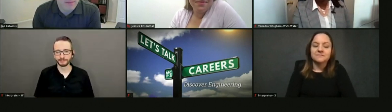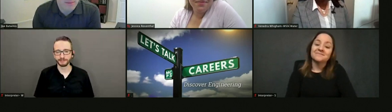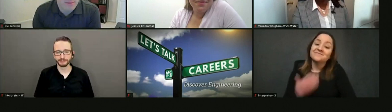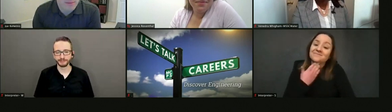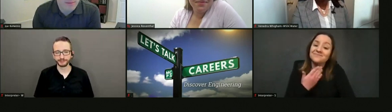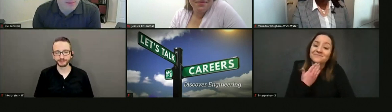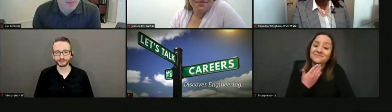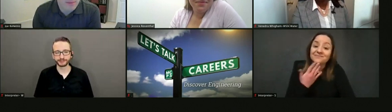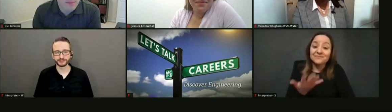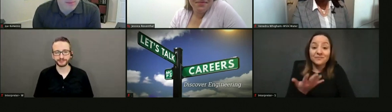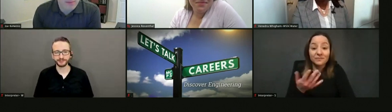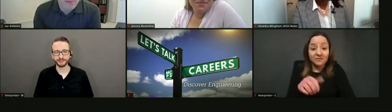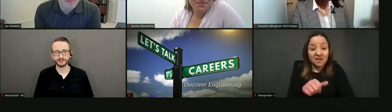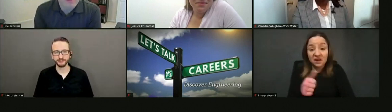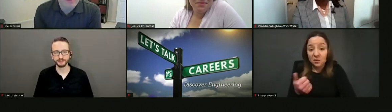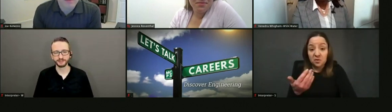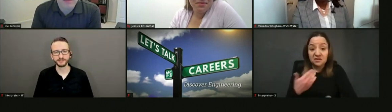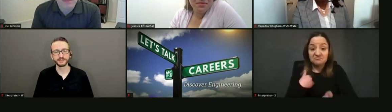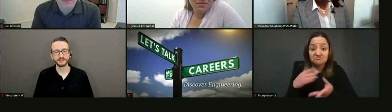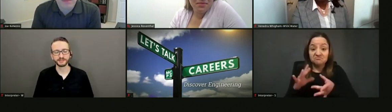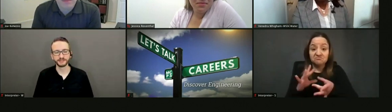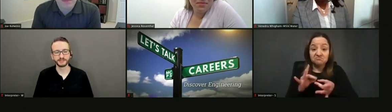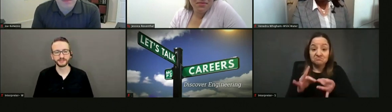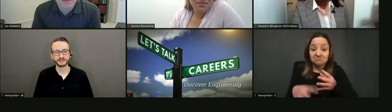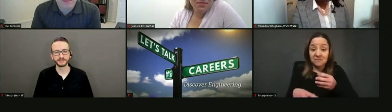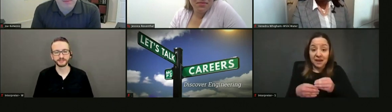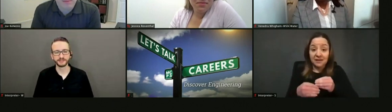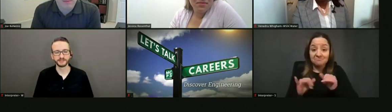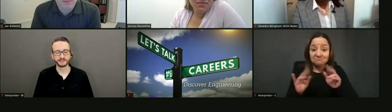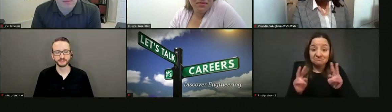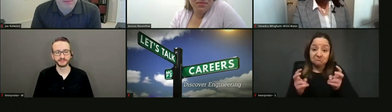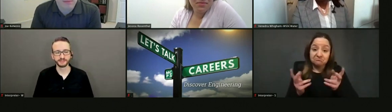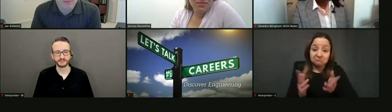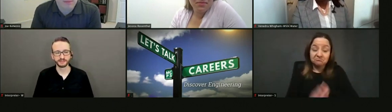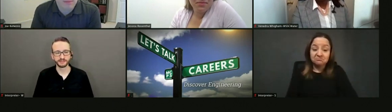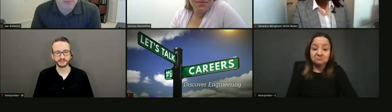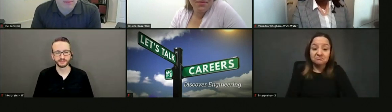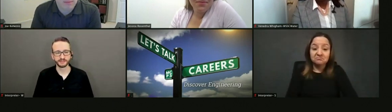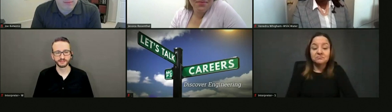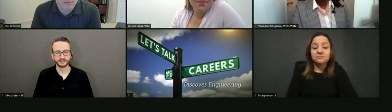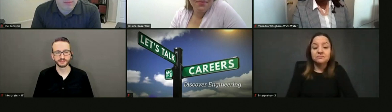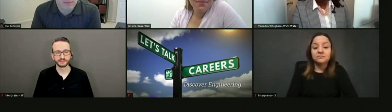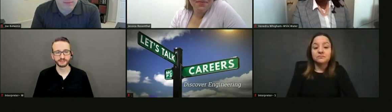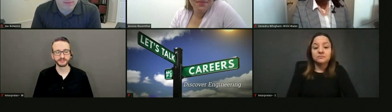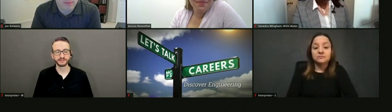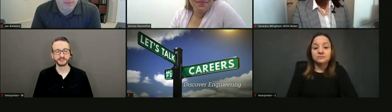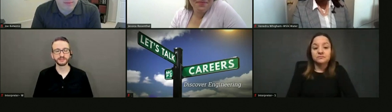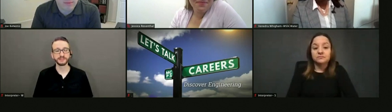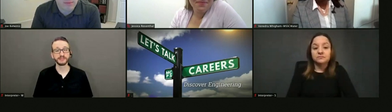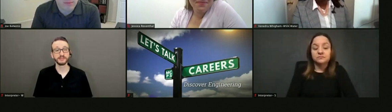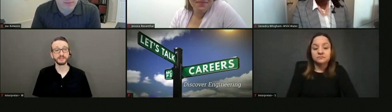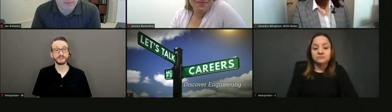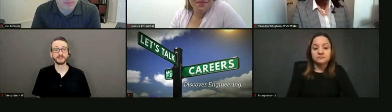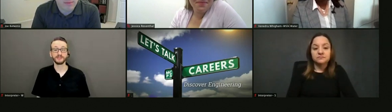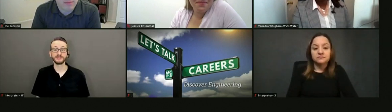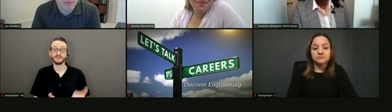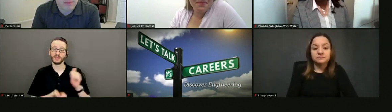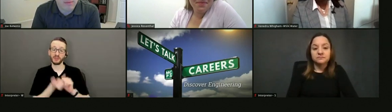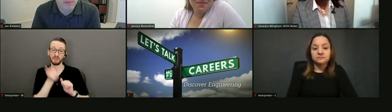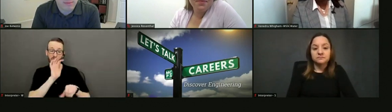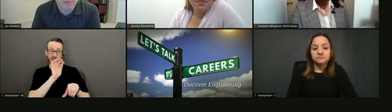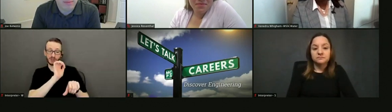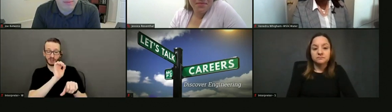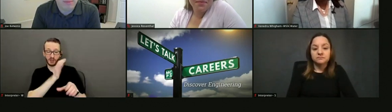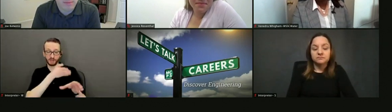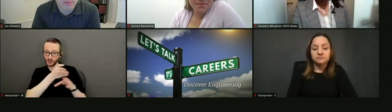Thank you. Does anyone else have anything to add on that subject? I think a lot of your career ends up being your network.